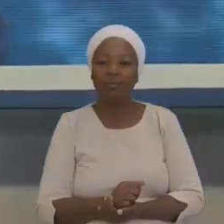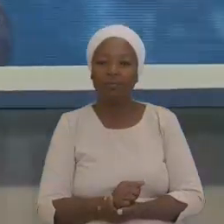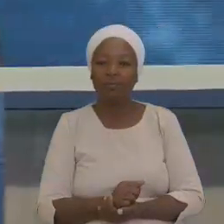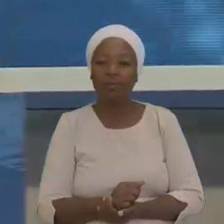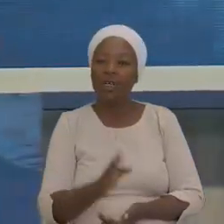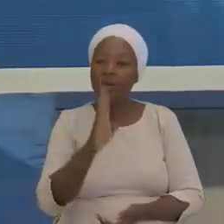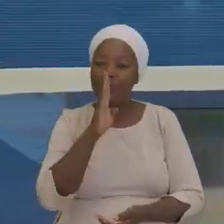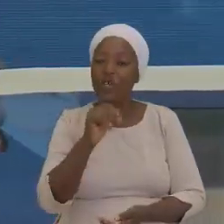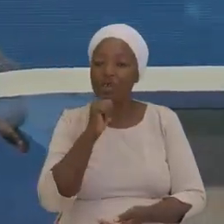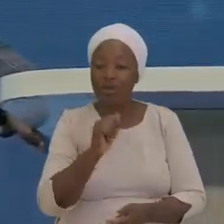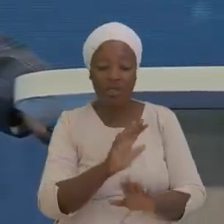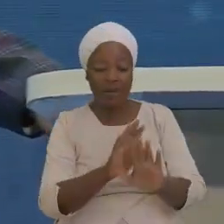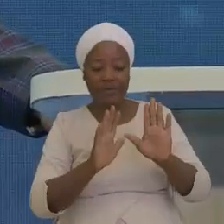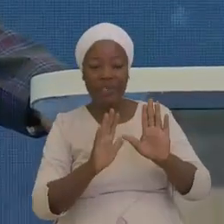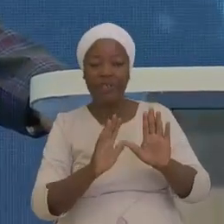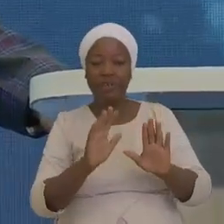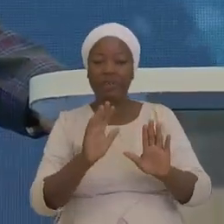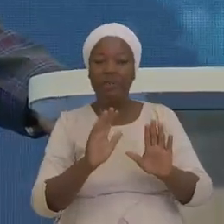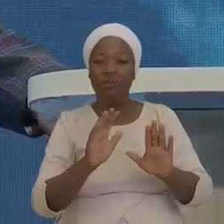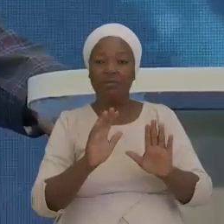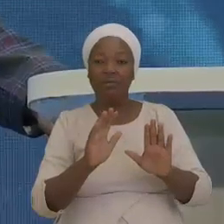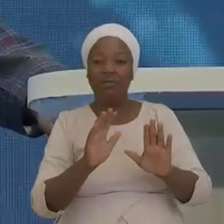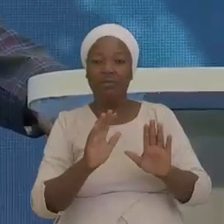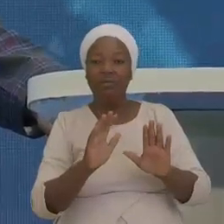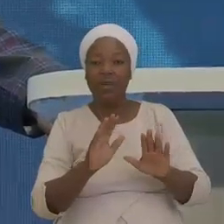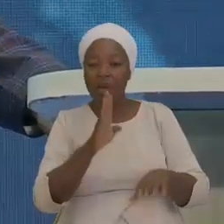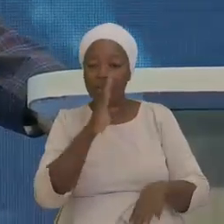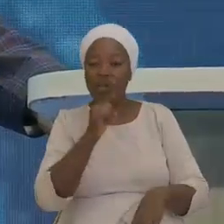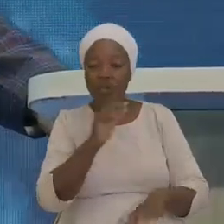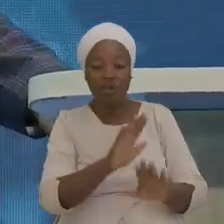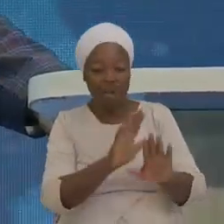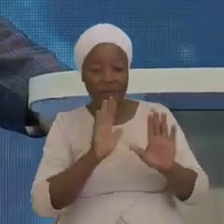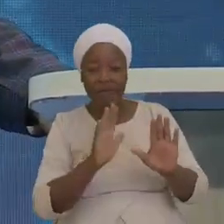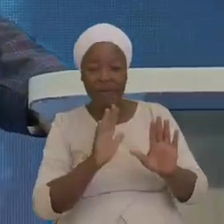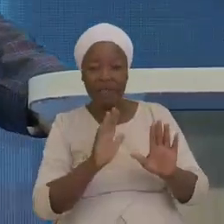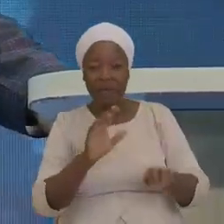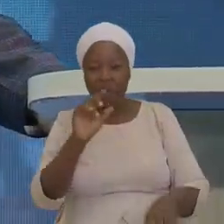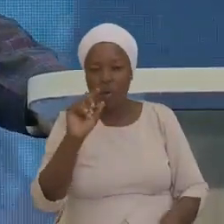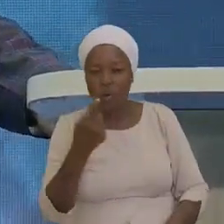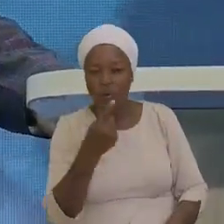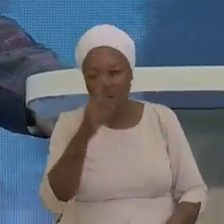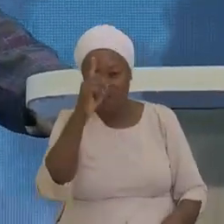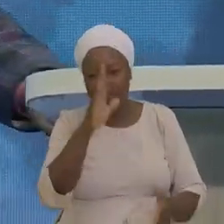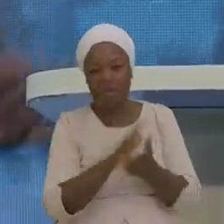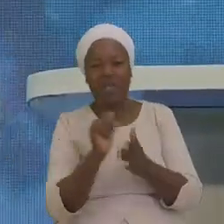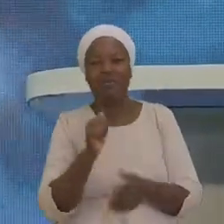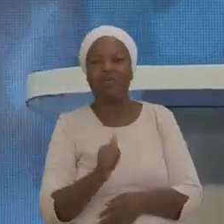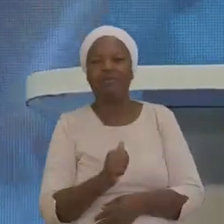Be not afraid. Be not afraid, only believe.